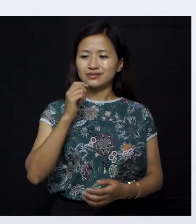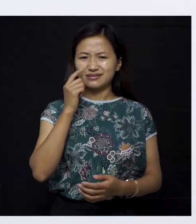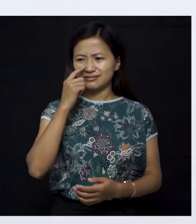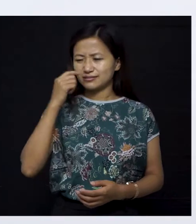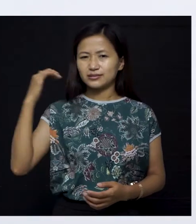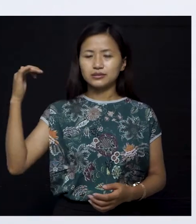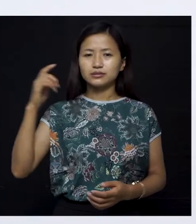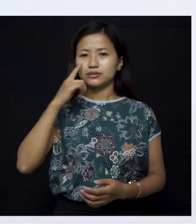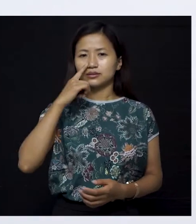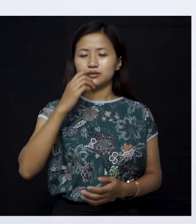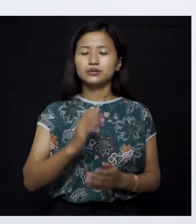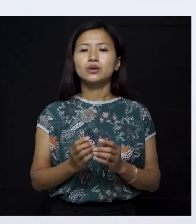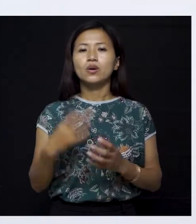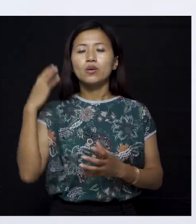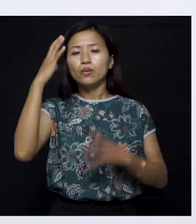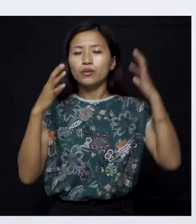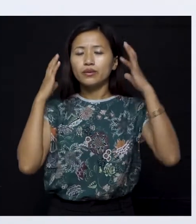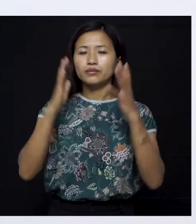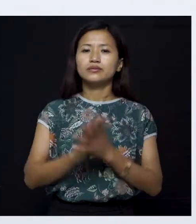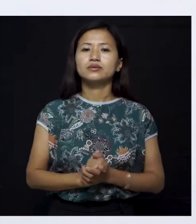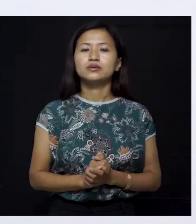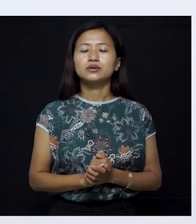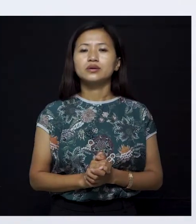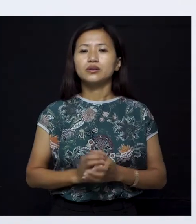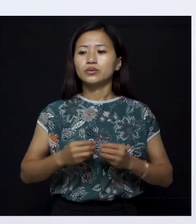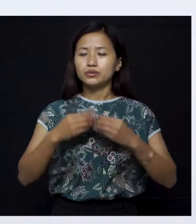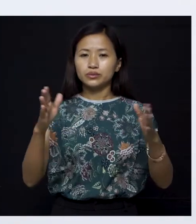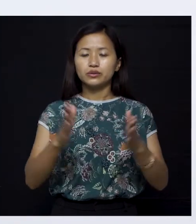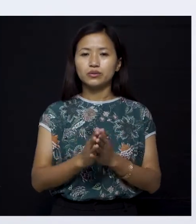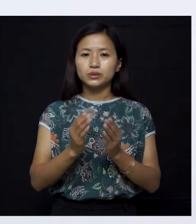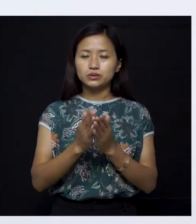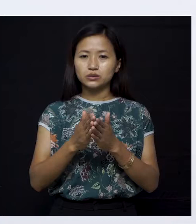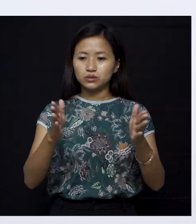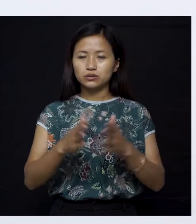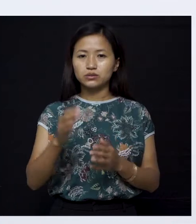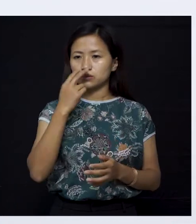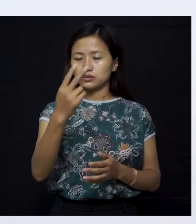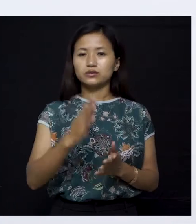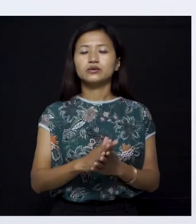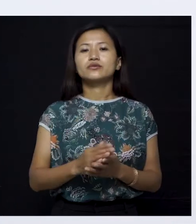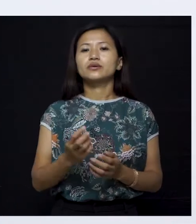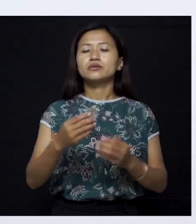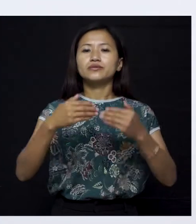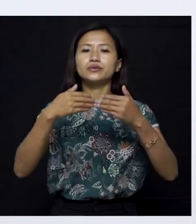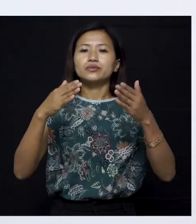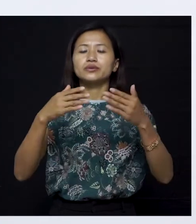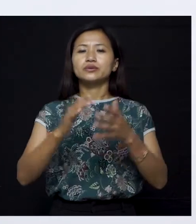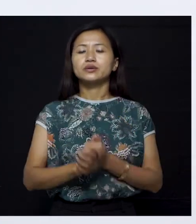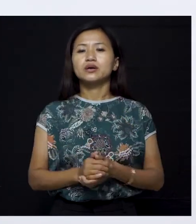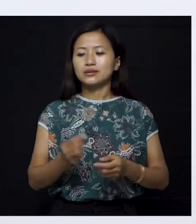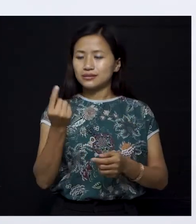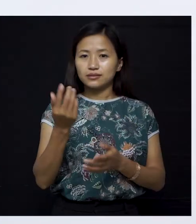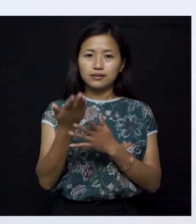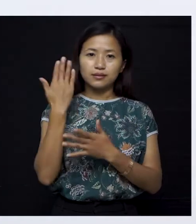because in the midst of the conversation, a gust of wind blew open the door, and they began to look out of the window. In the earlier part of the